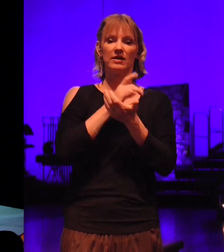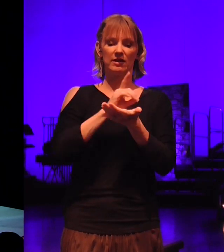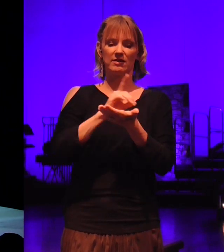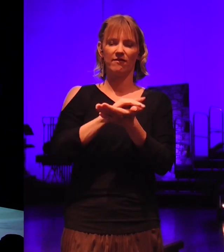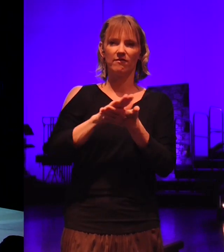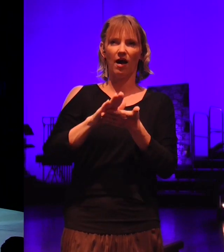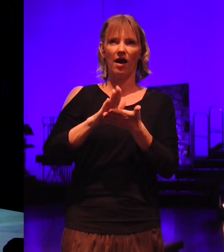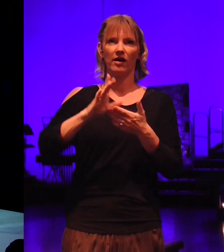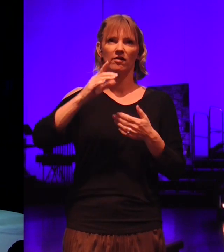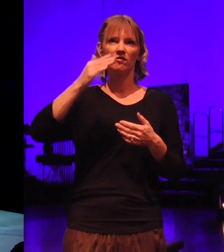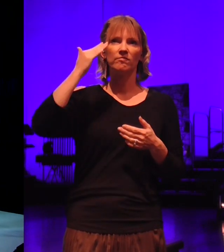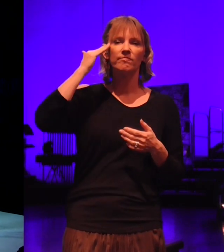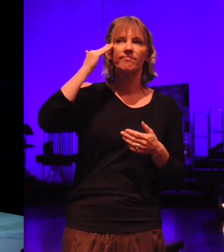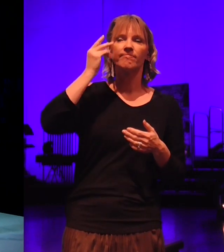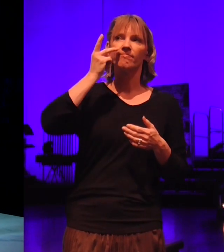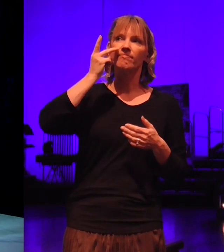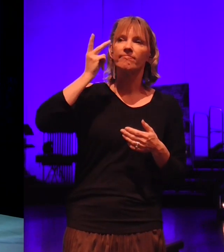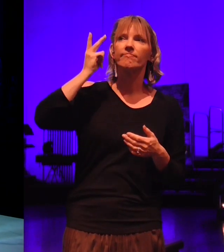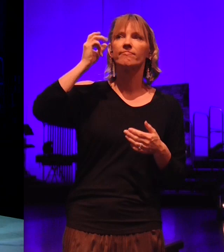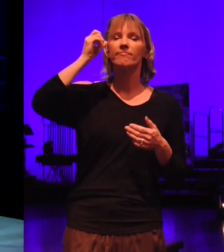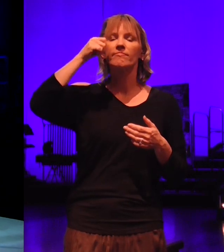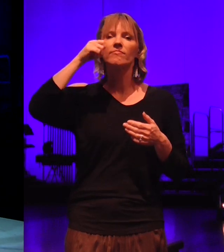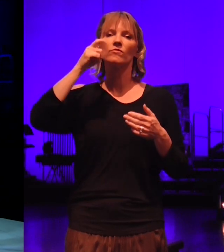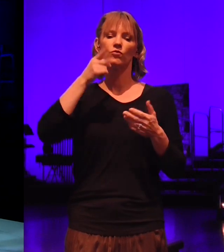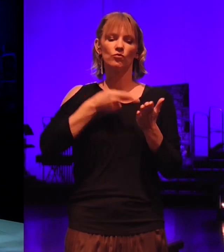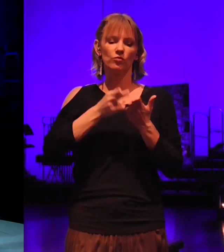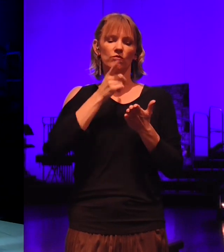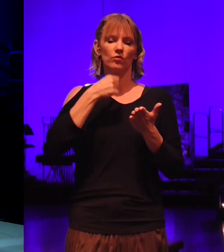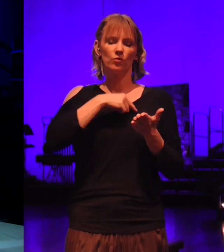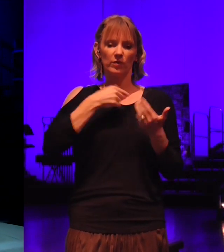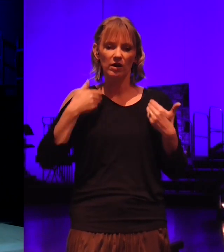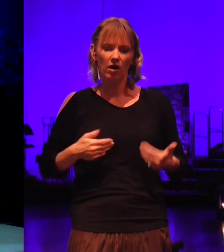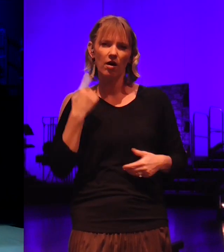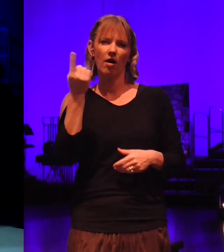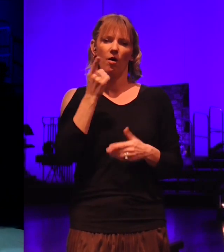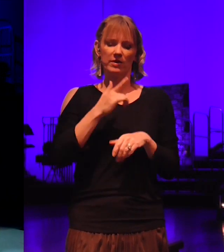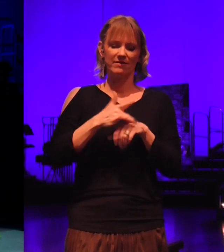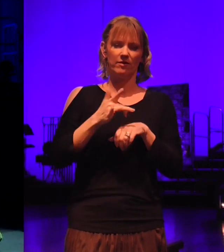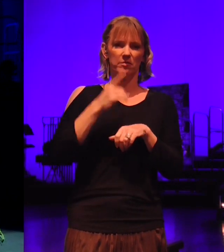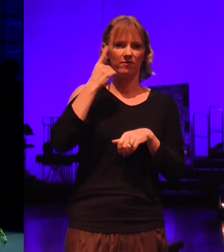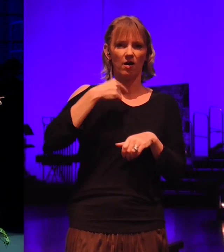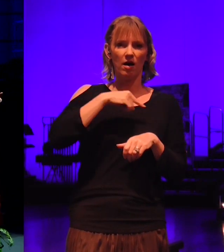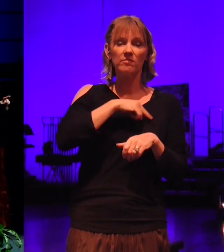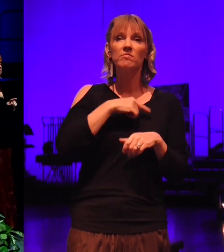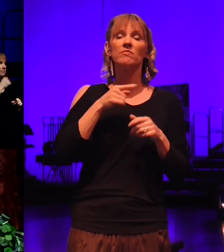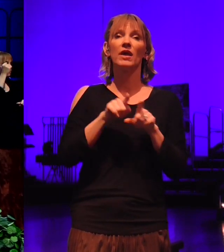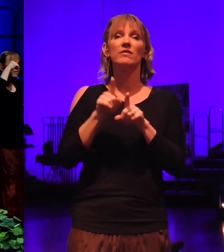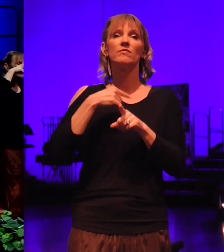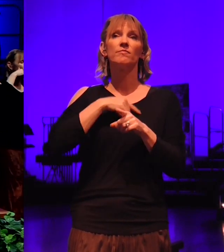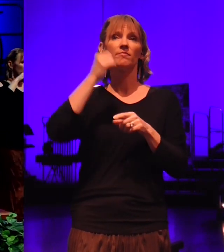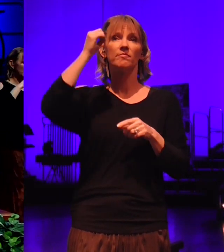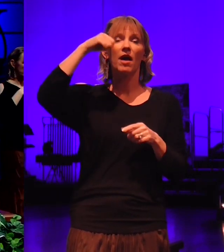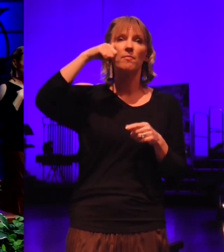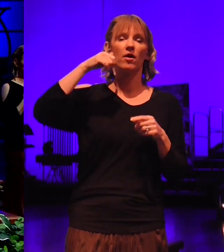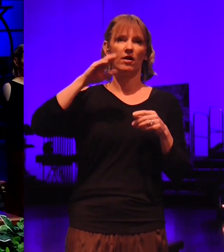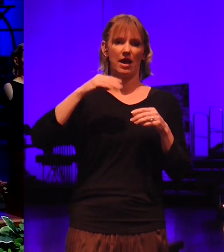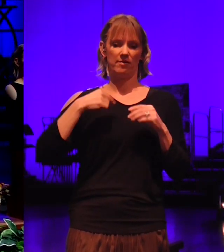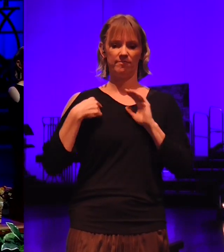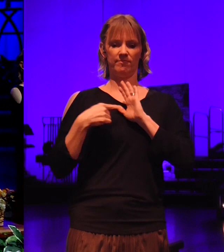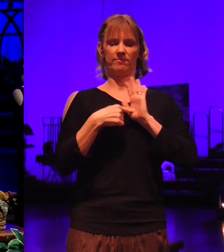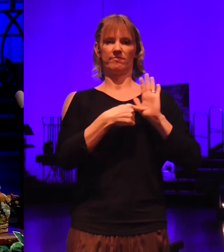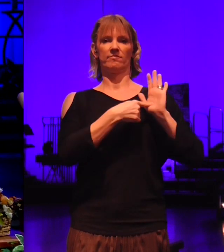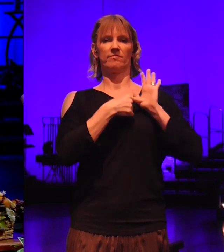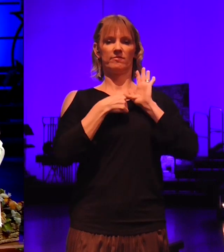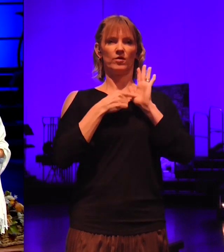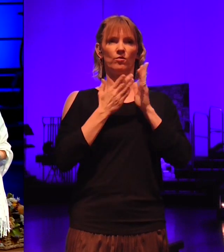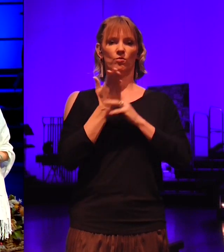recollection of the truth of who we are that is ever available to us, and that as we remember and bring it forth through the garden